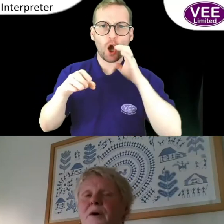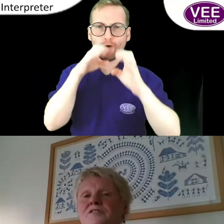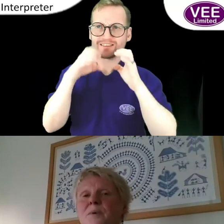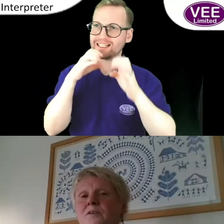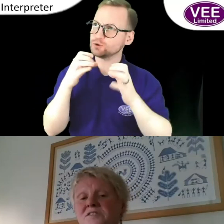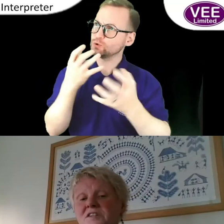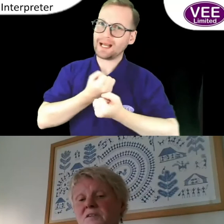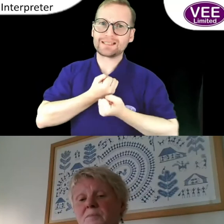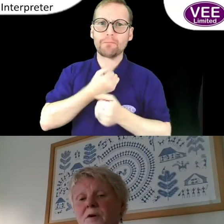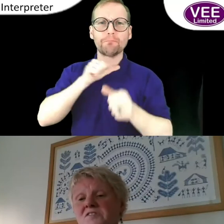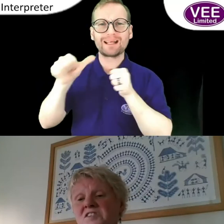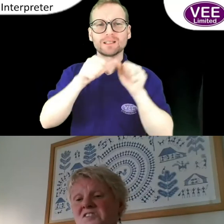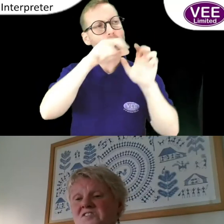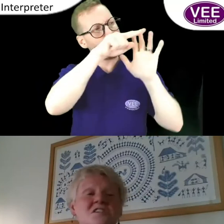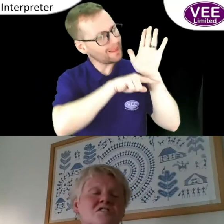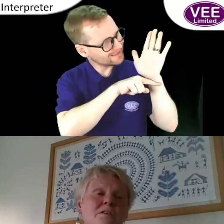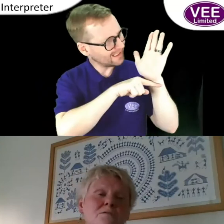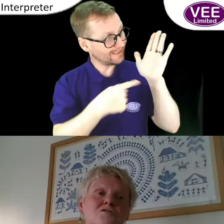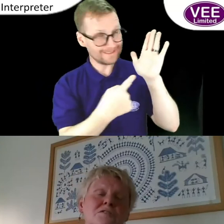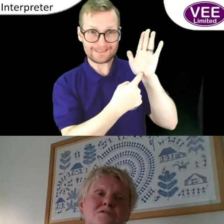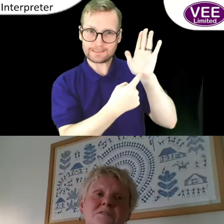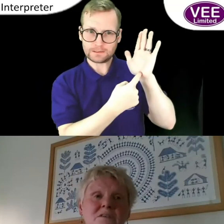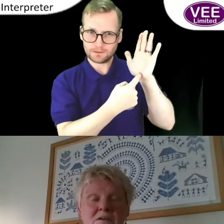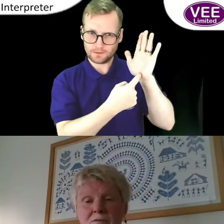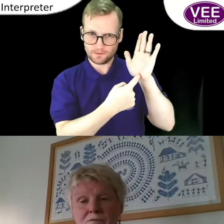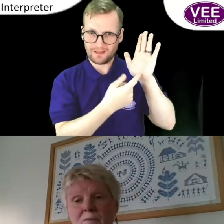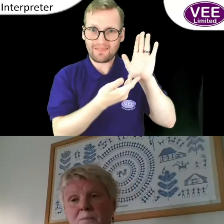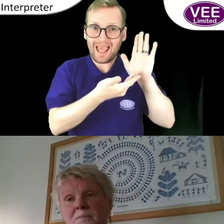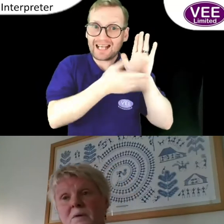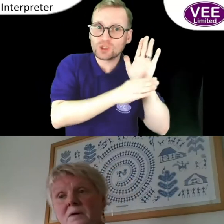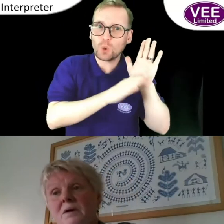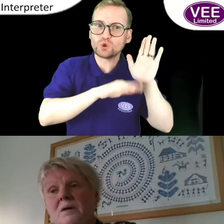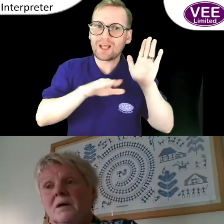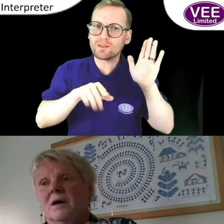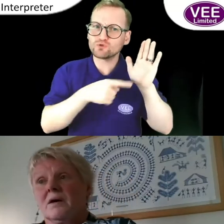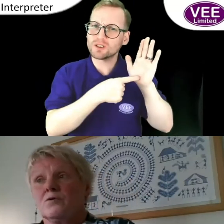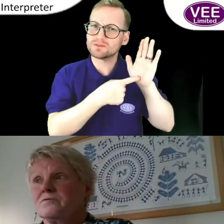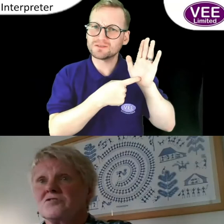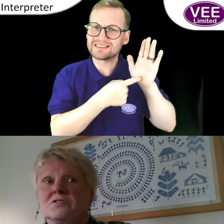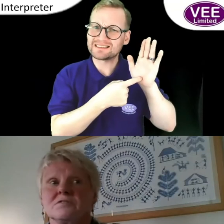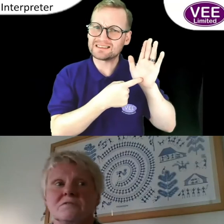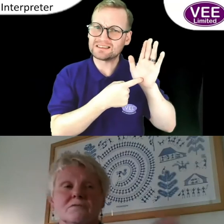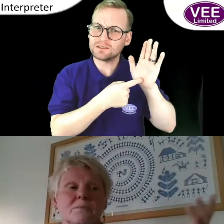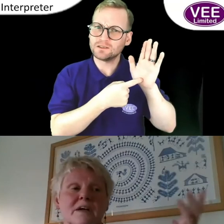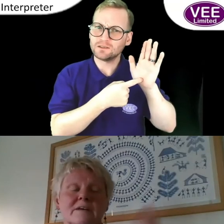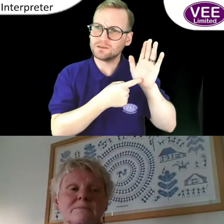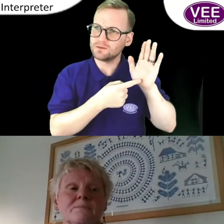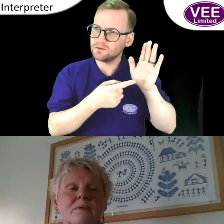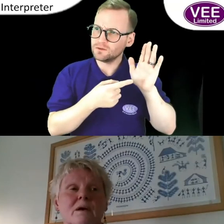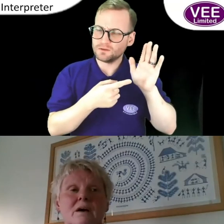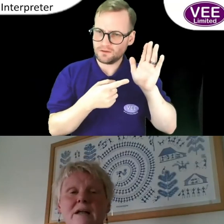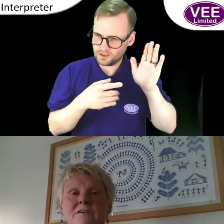obtain better policies. I mean, policies that exclude children from orphan children from